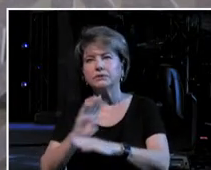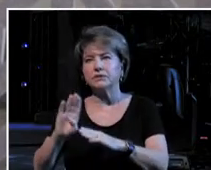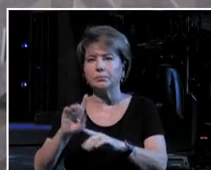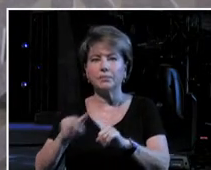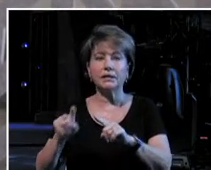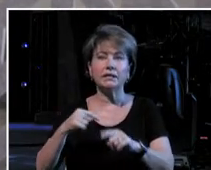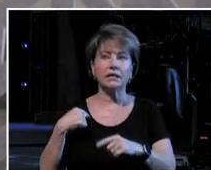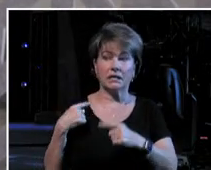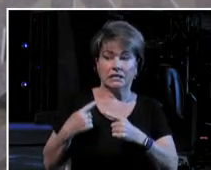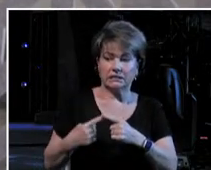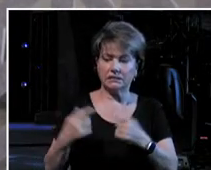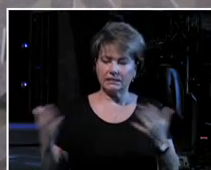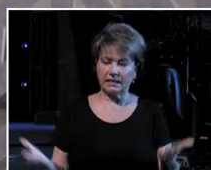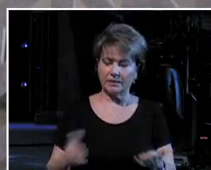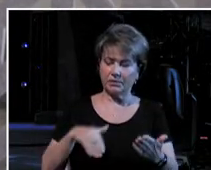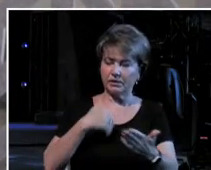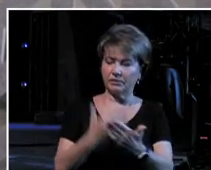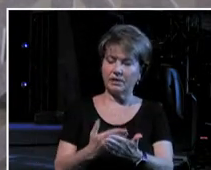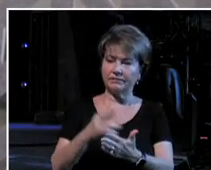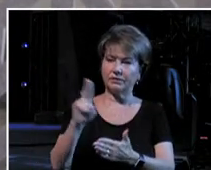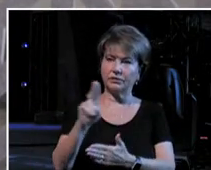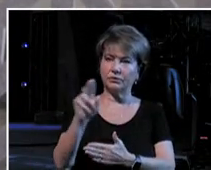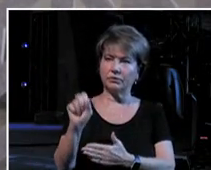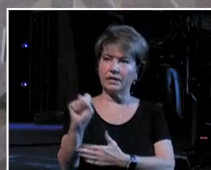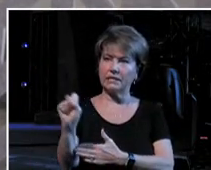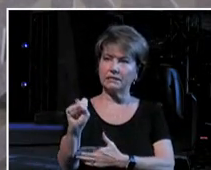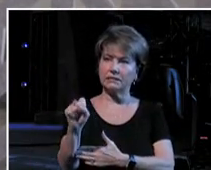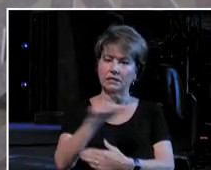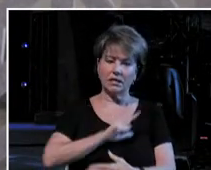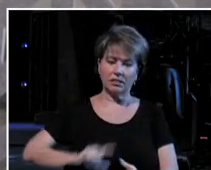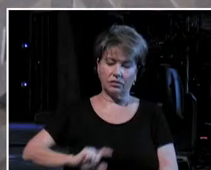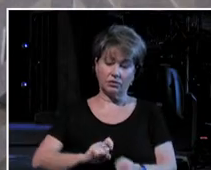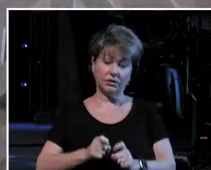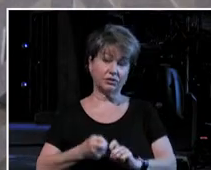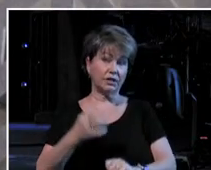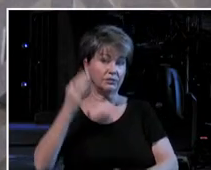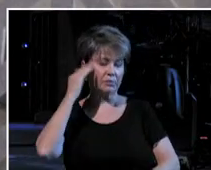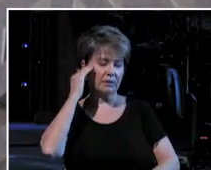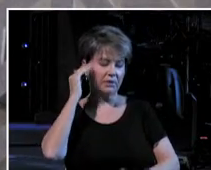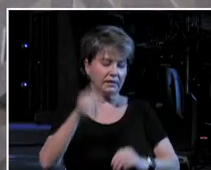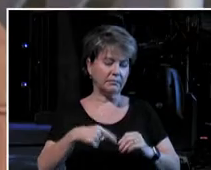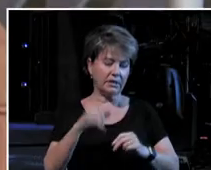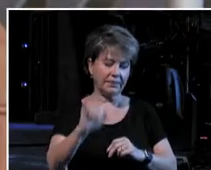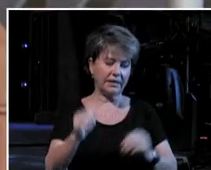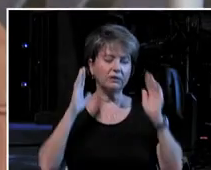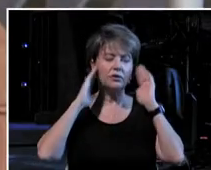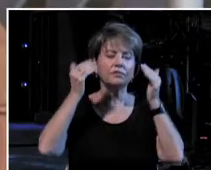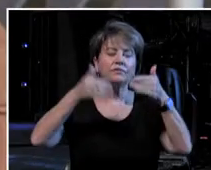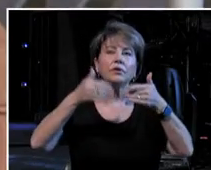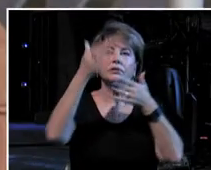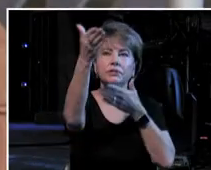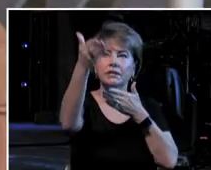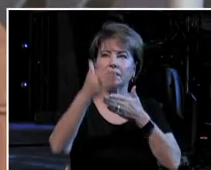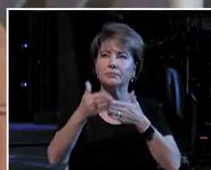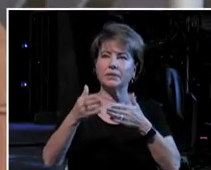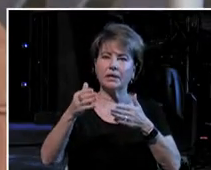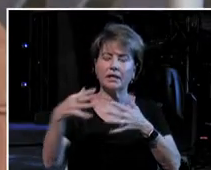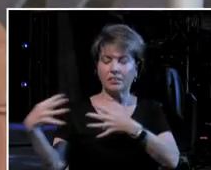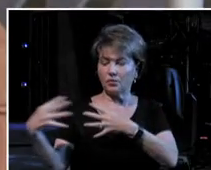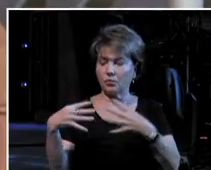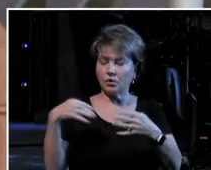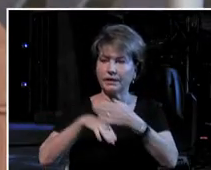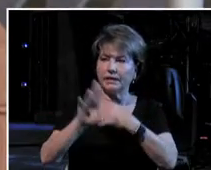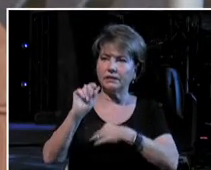States, a lot has changed in my mind, and new life priorities have been set. The war in Ukraine began